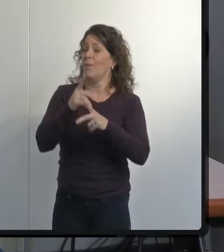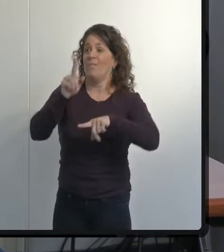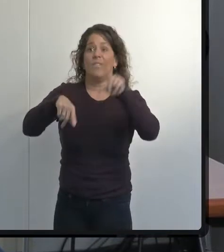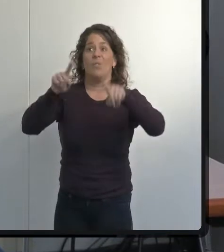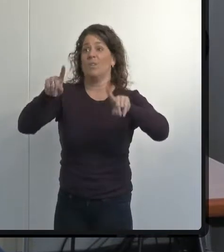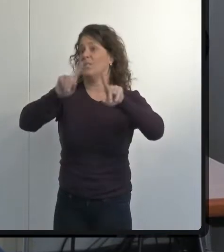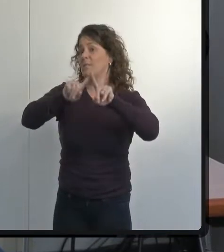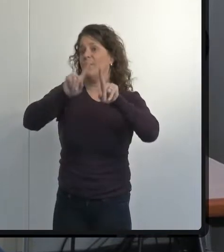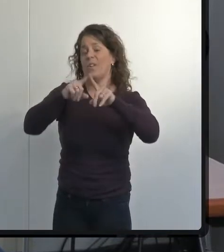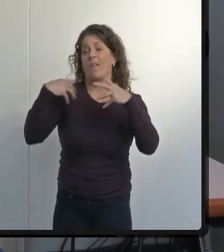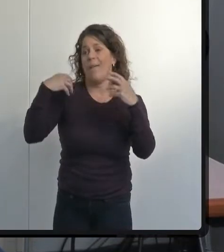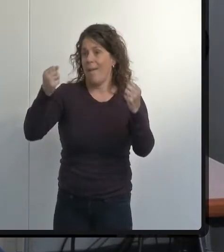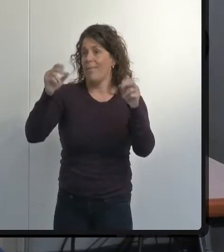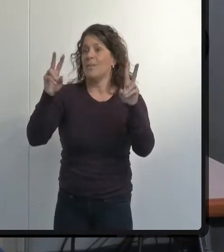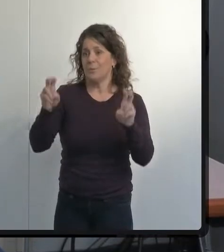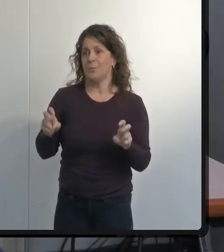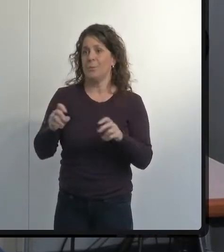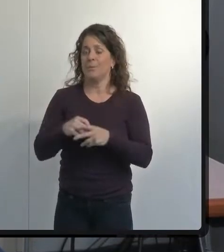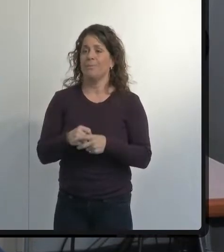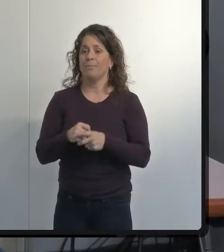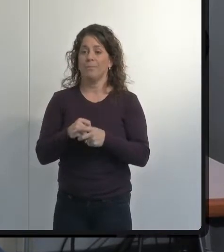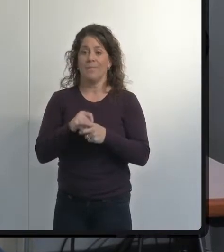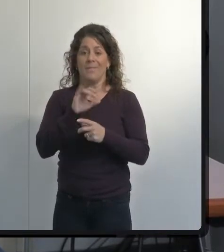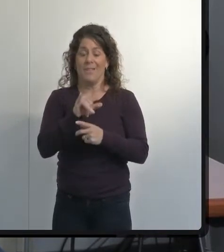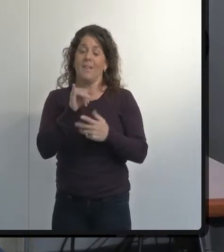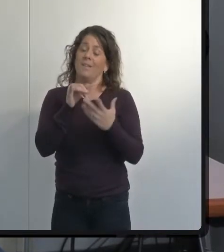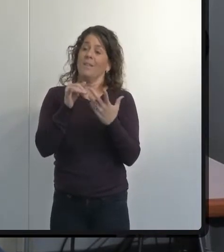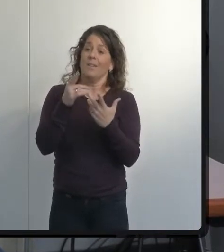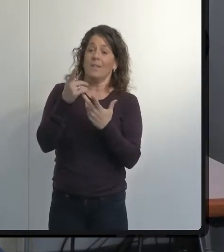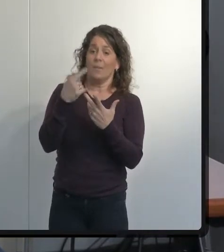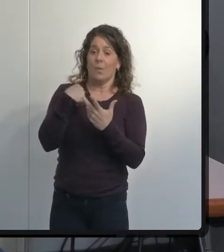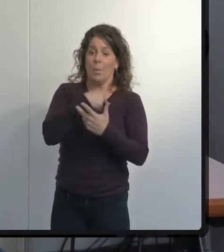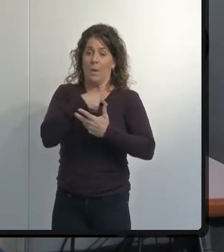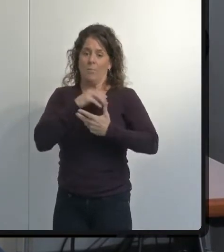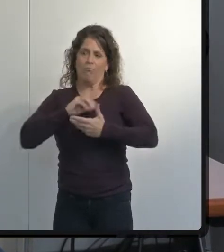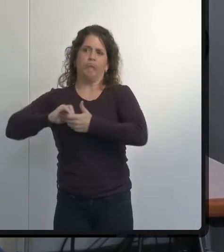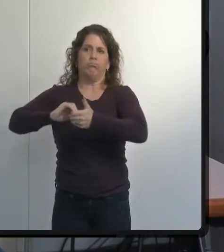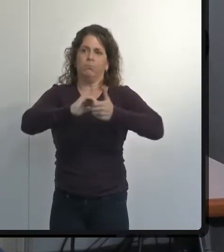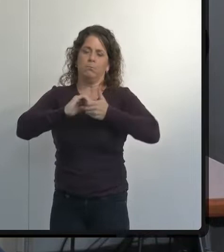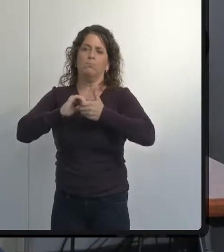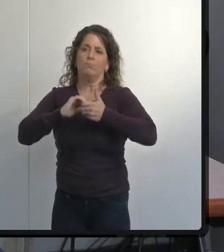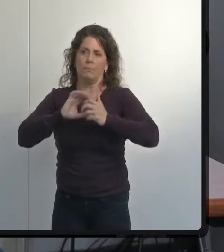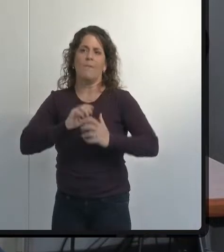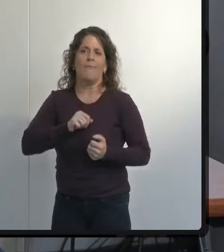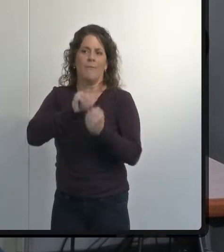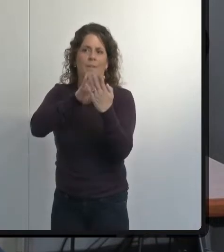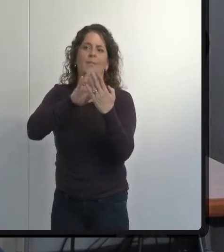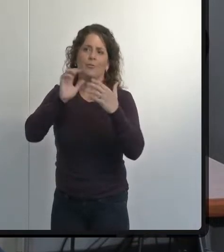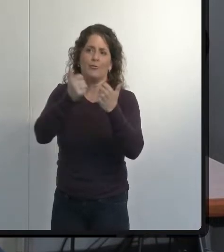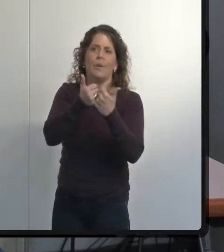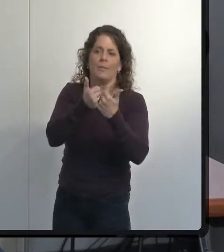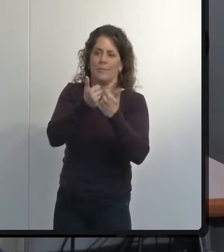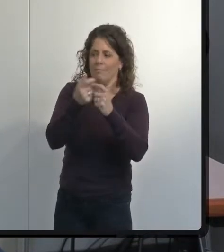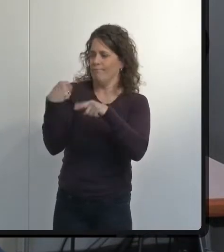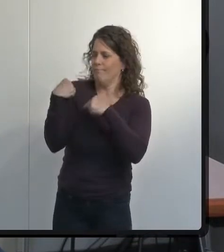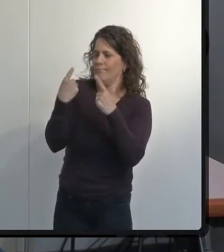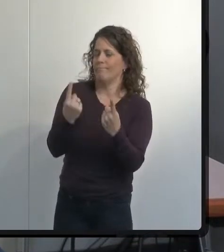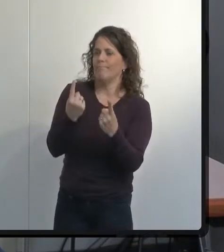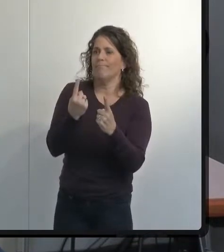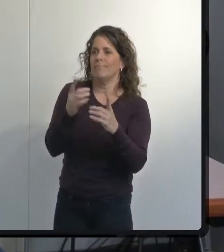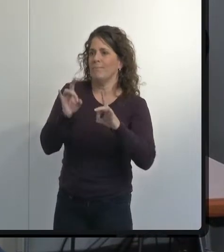health initiatives. They continue to be a valuable and willing partner in managing the challenges presented by the COVID-19